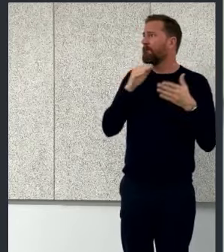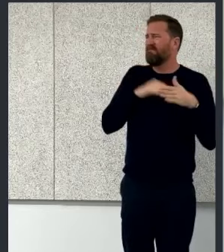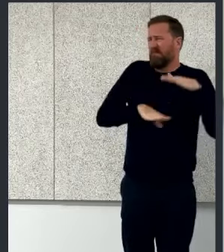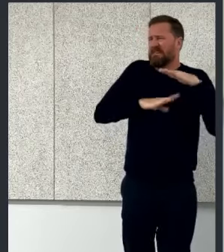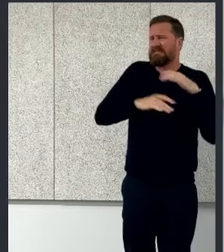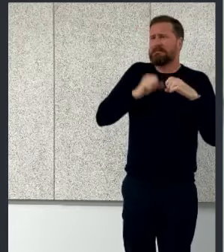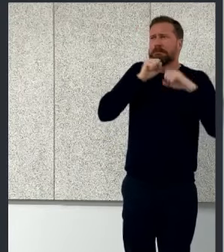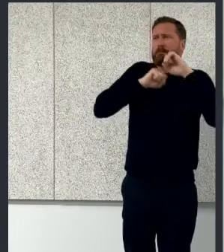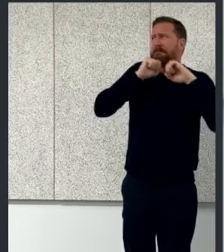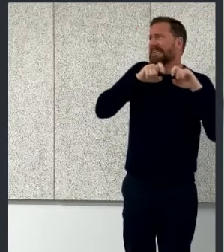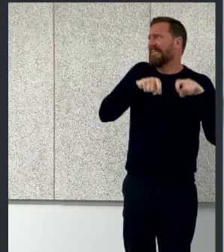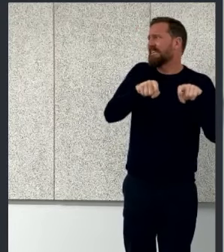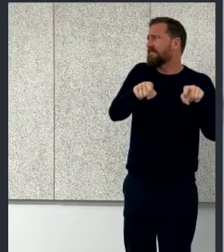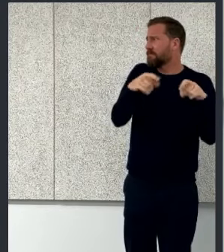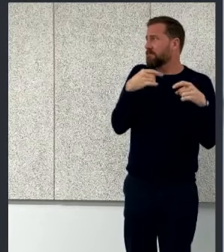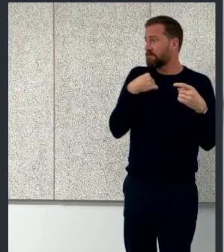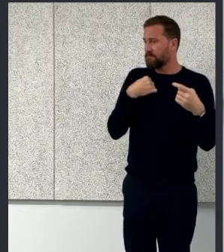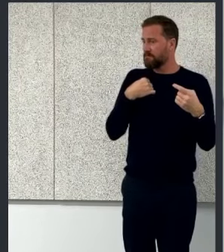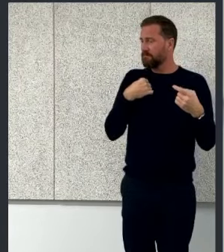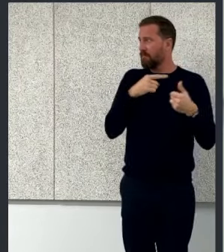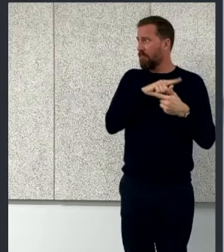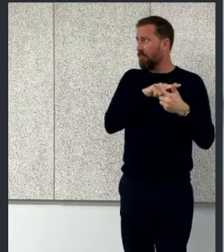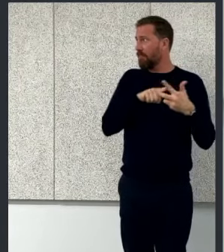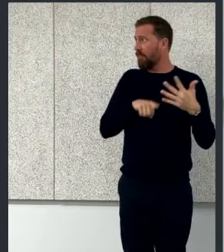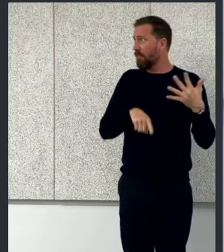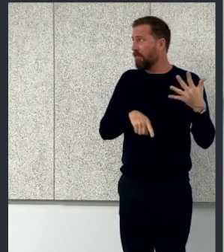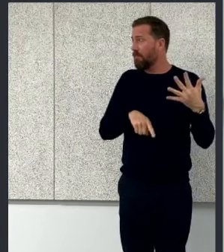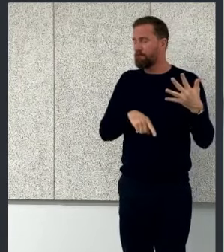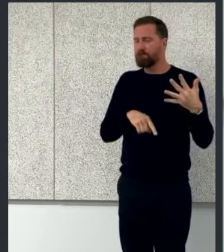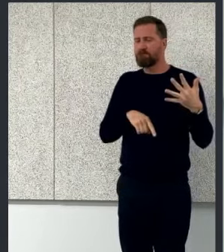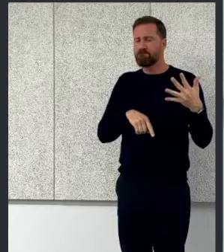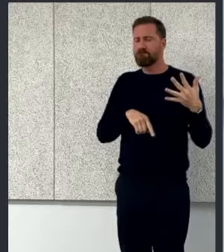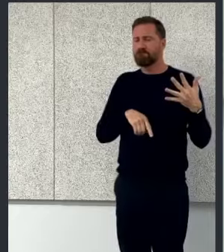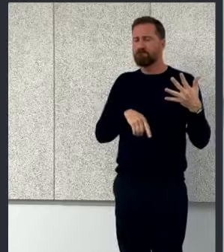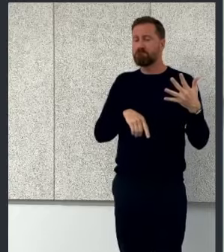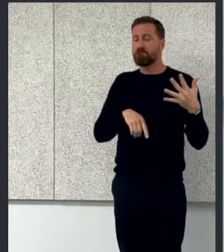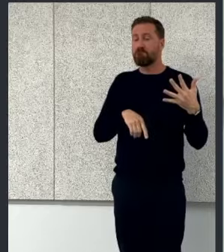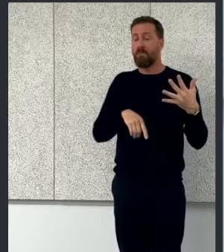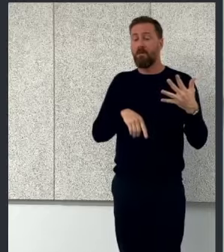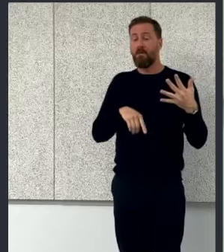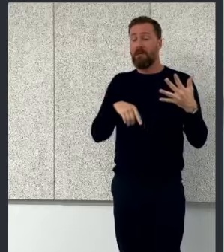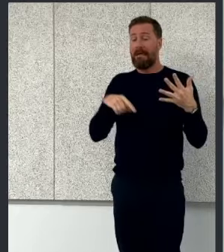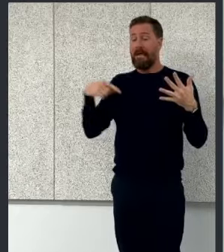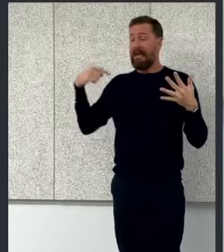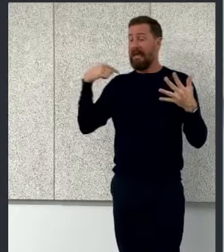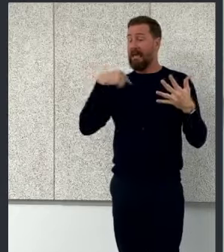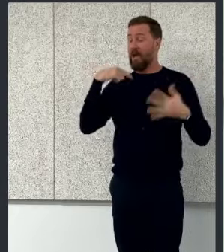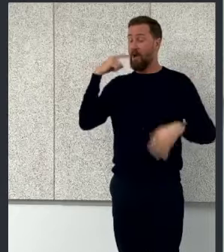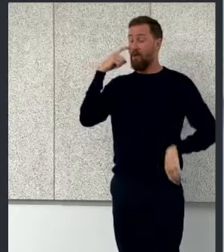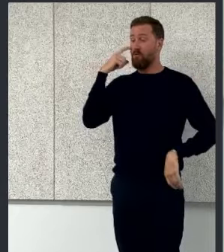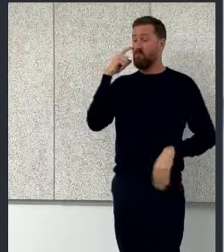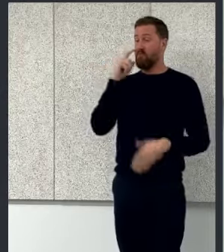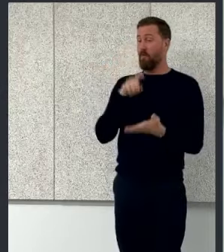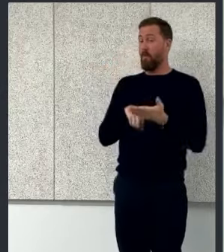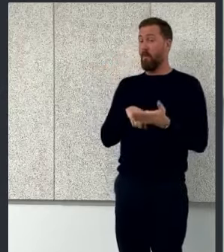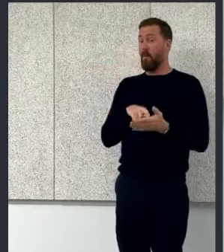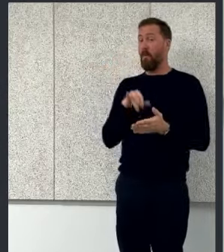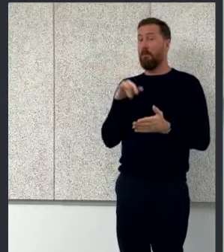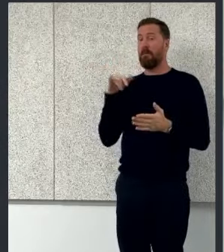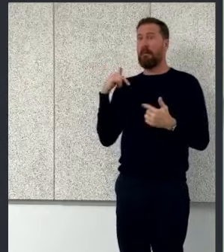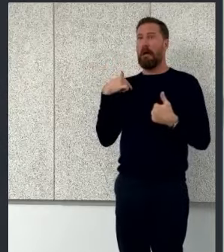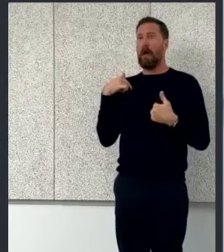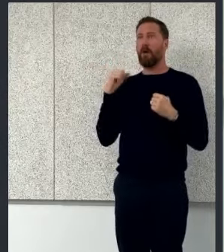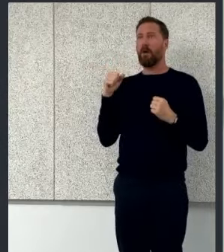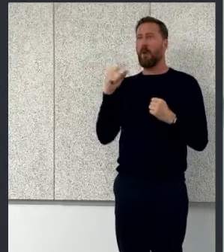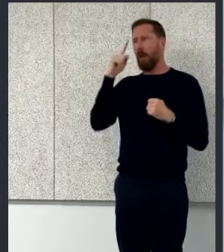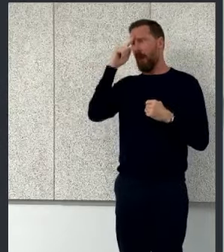needs? And I think that sometimes it's a real, I found at least that I could kind of like work myself into a whole